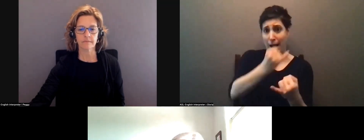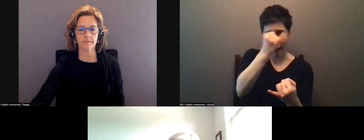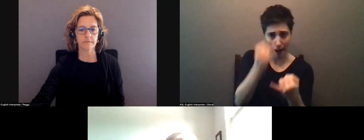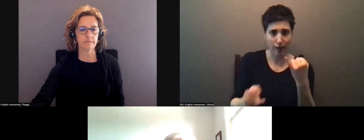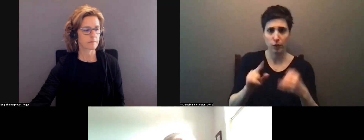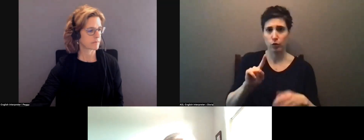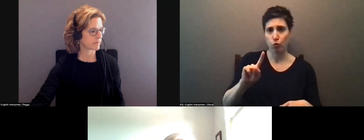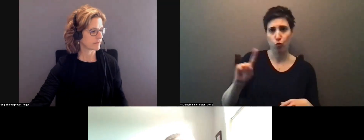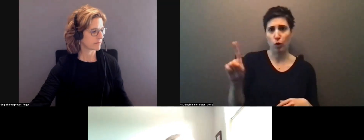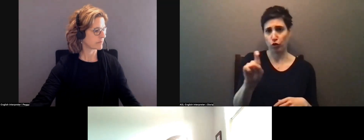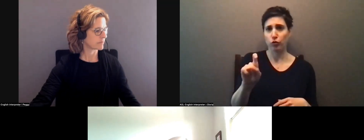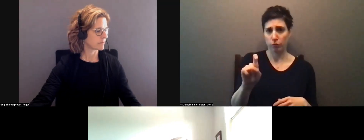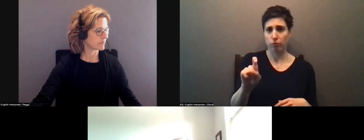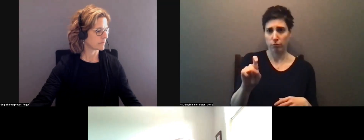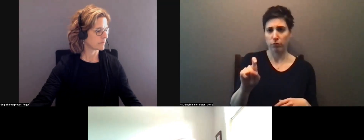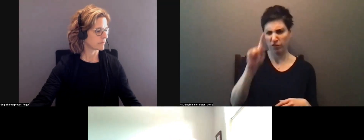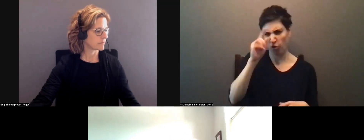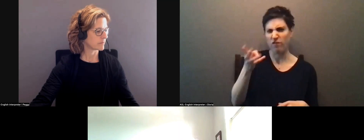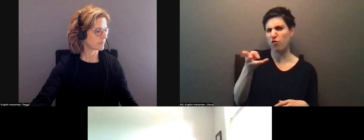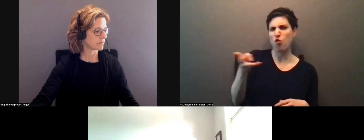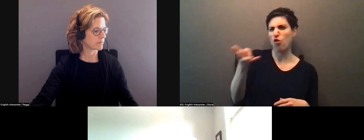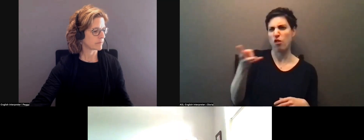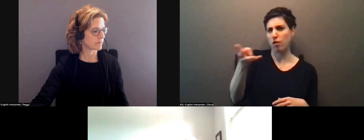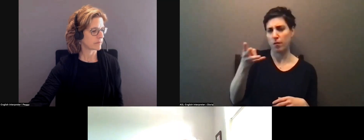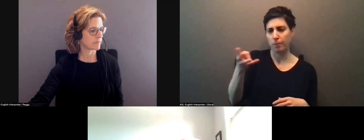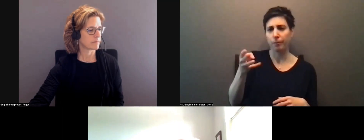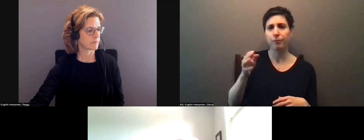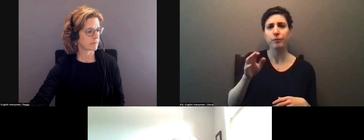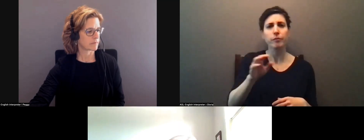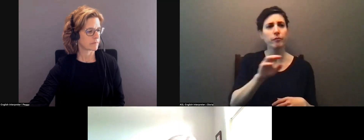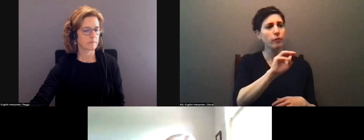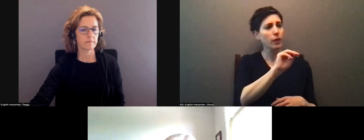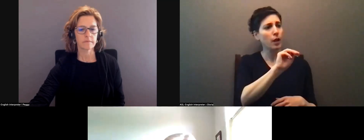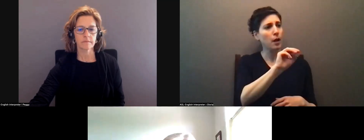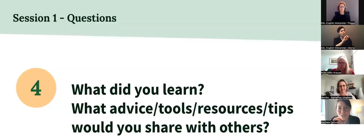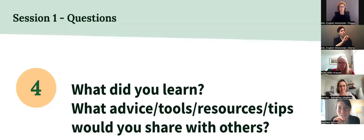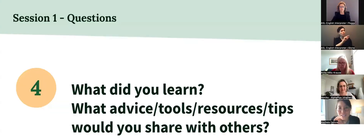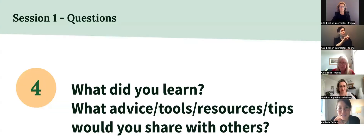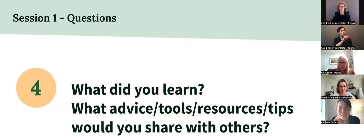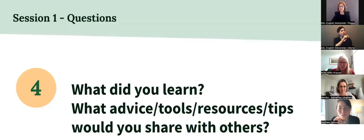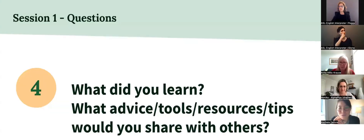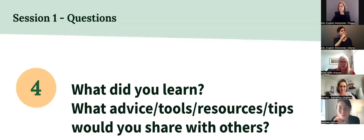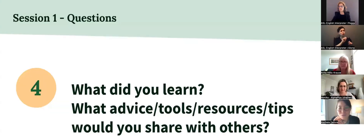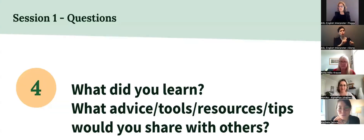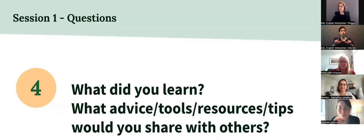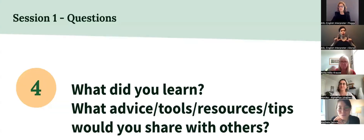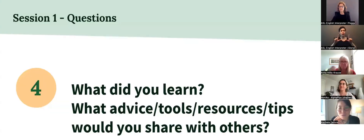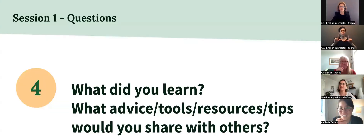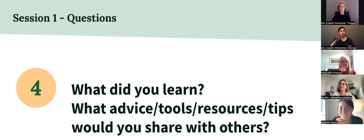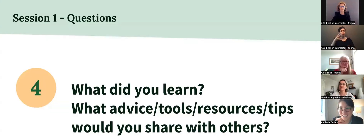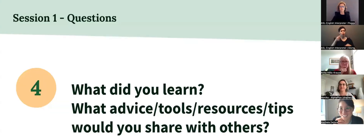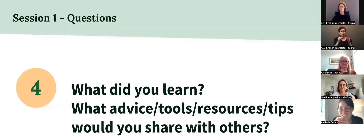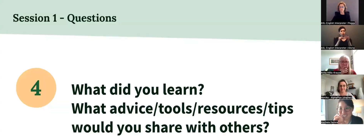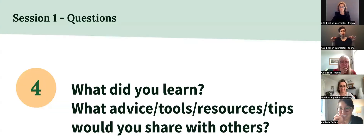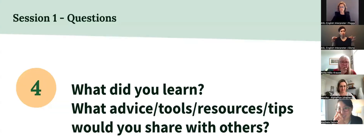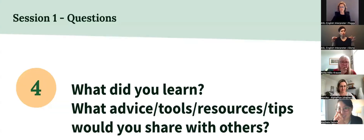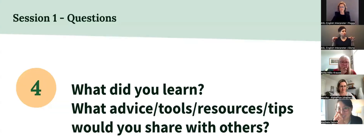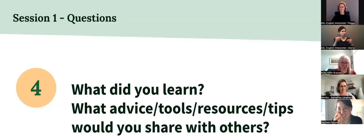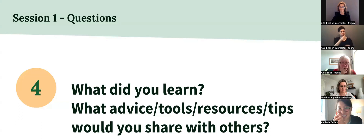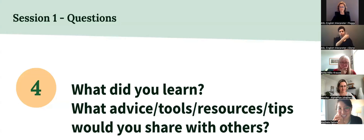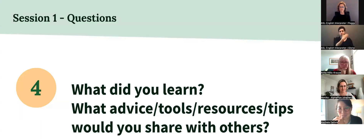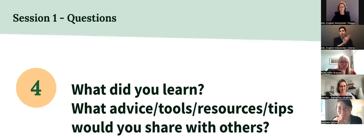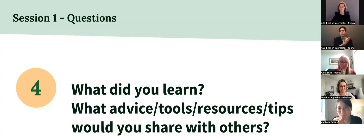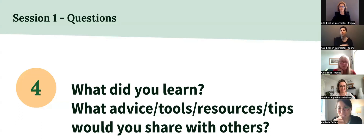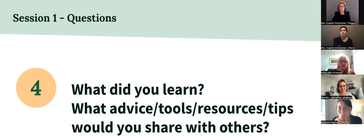question that we have. Monica, if you wanted to just share or put up on the screen that fourth question, Thanks so